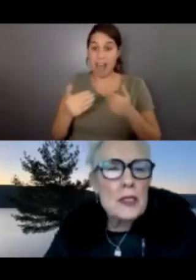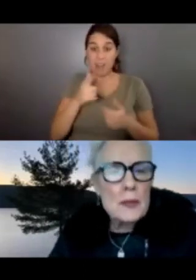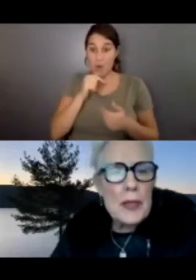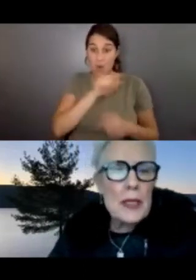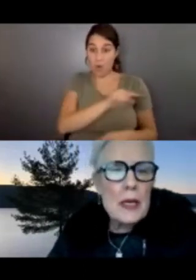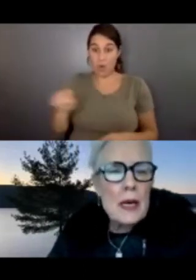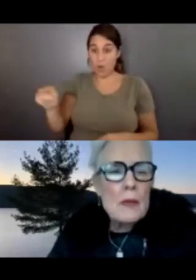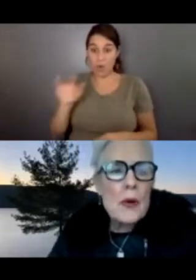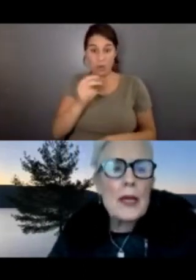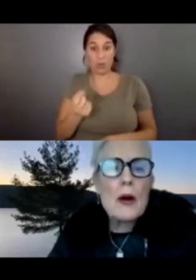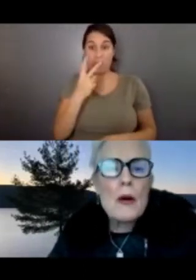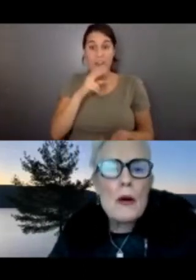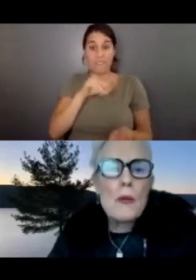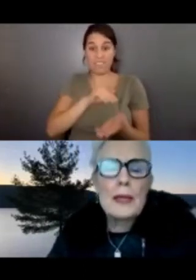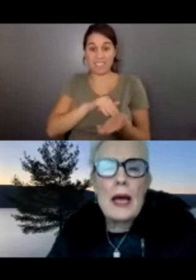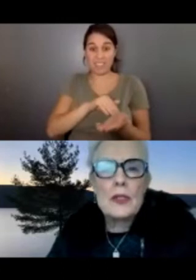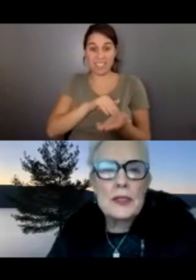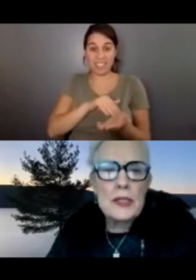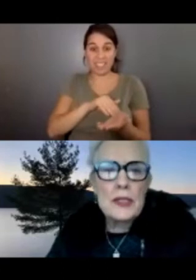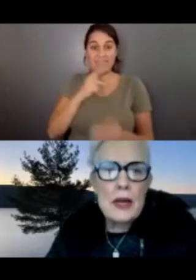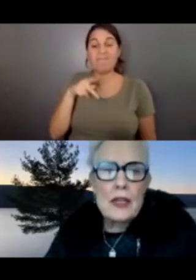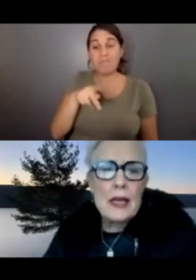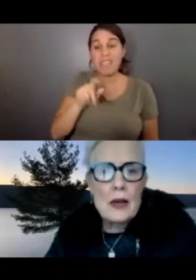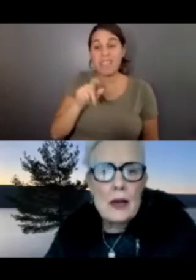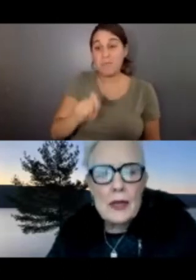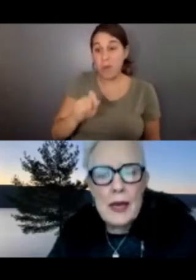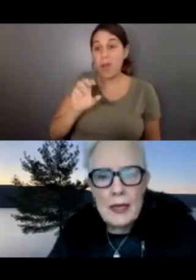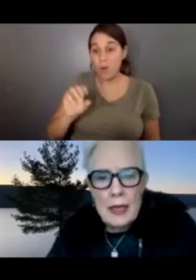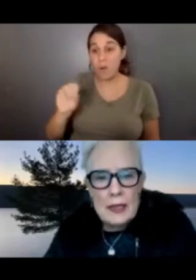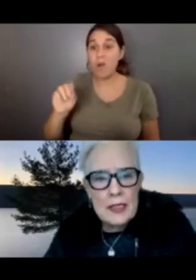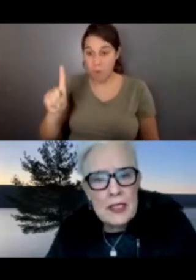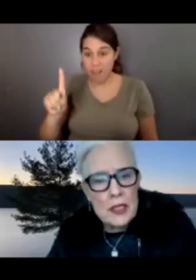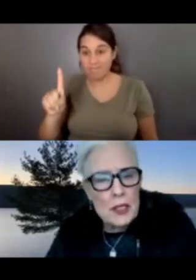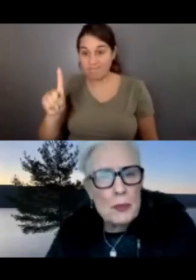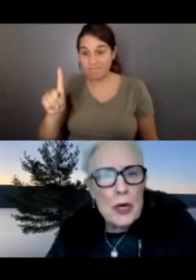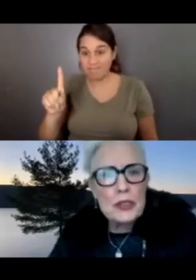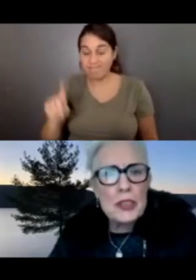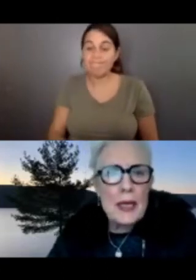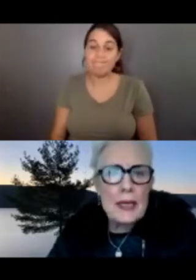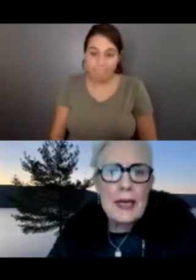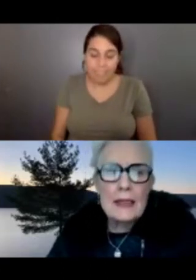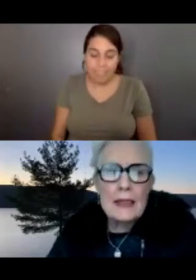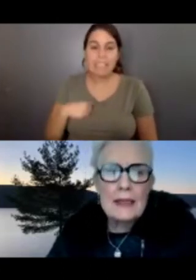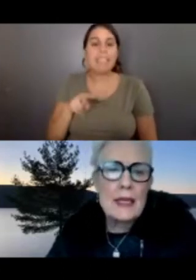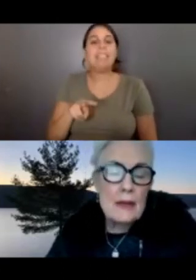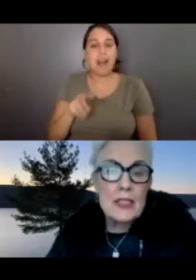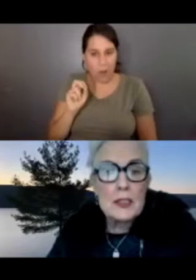the P.001 level. So I felt like, okay, this is a good approach and it